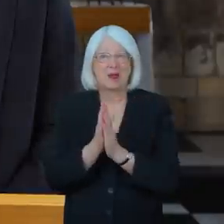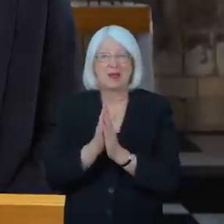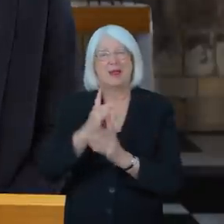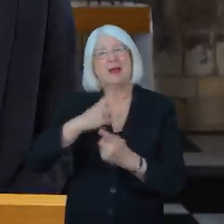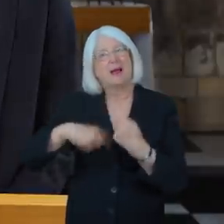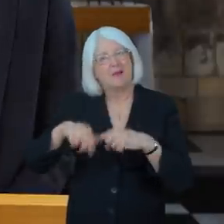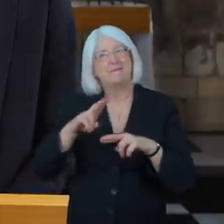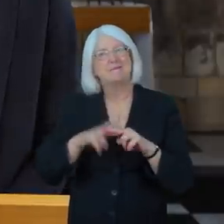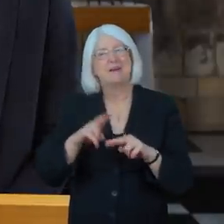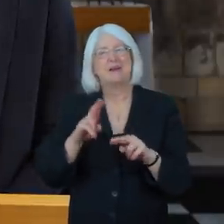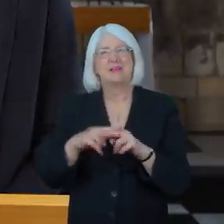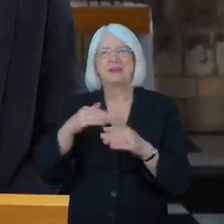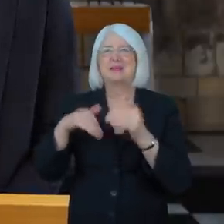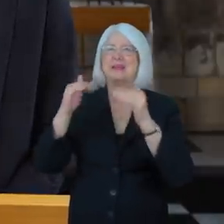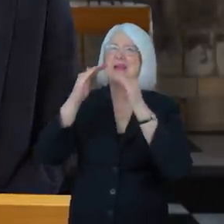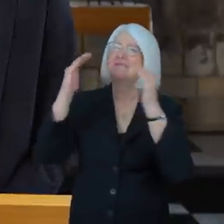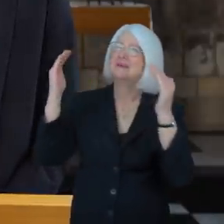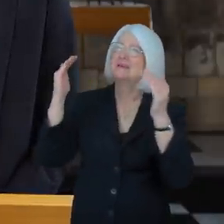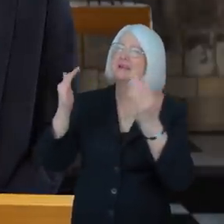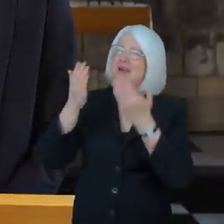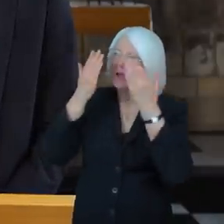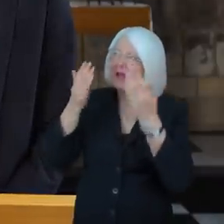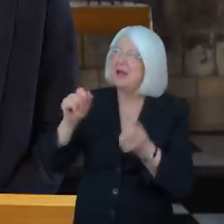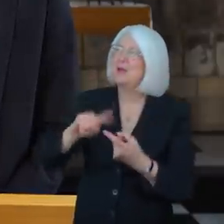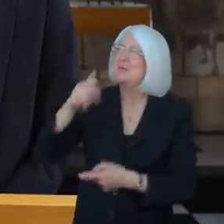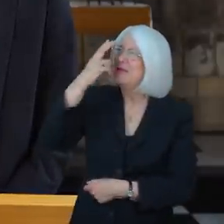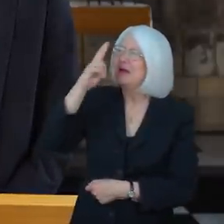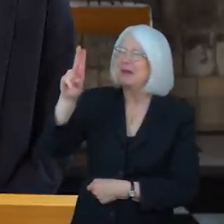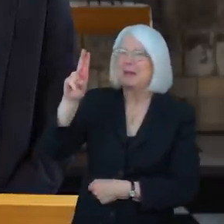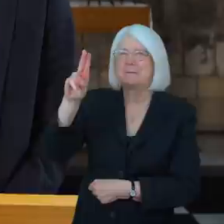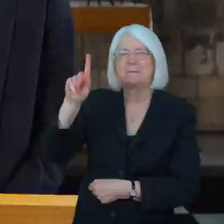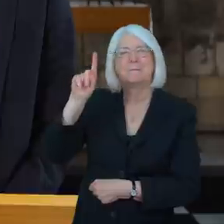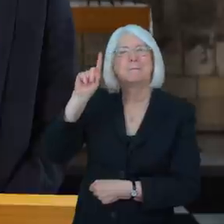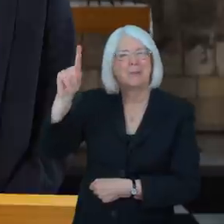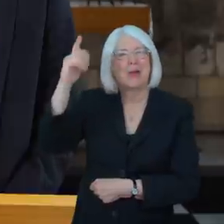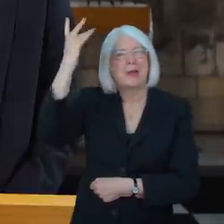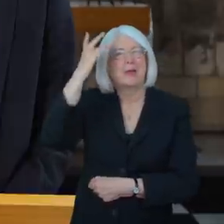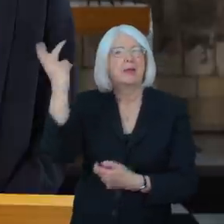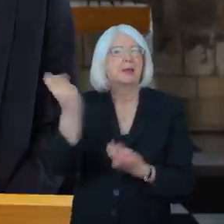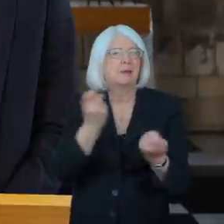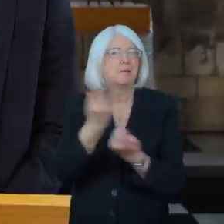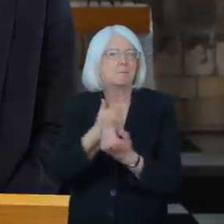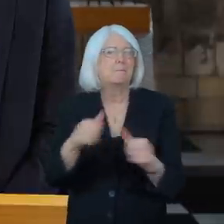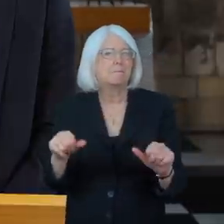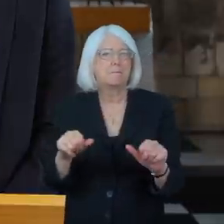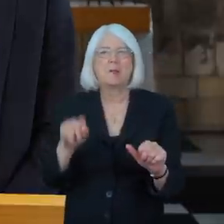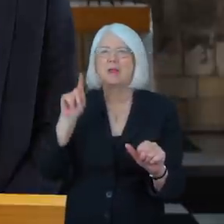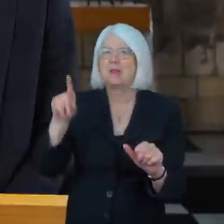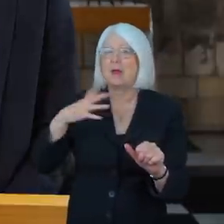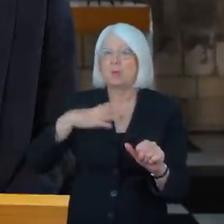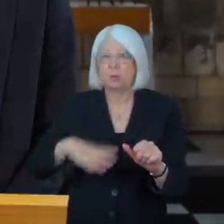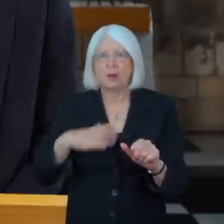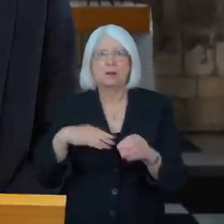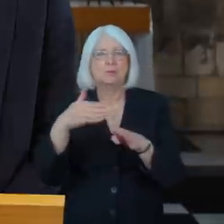Our Father, who art in heaven, hallowed be thy name. Thy kingdom come,